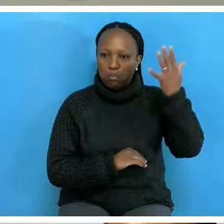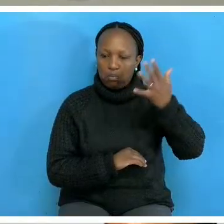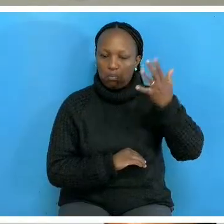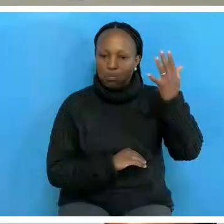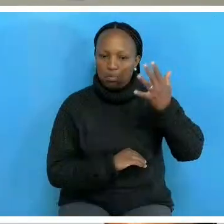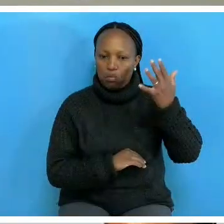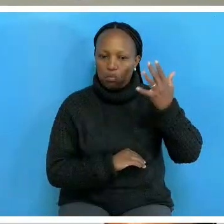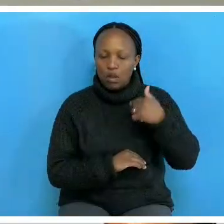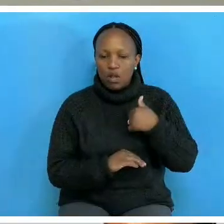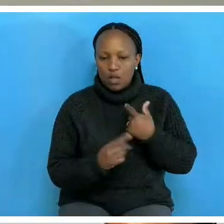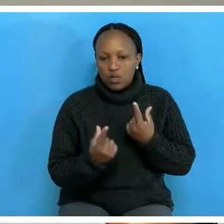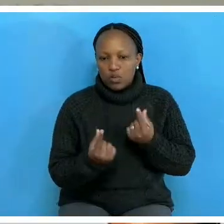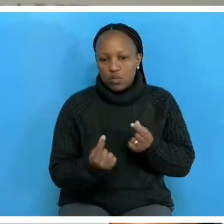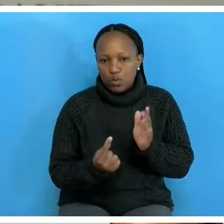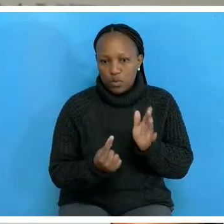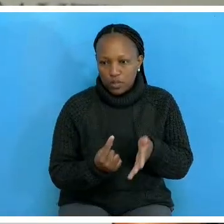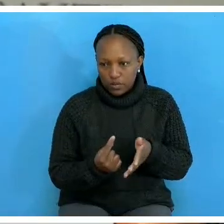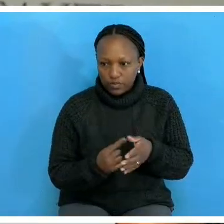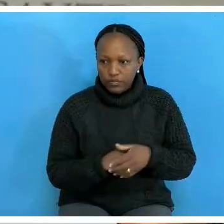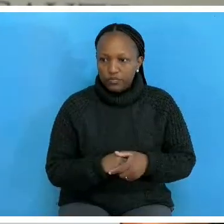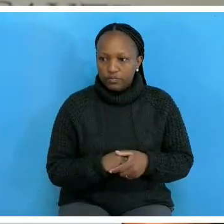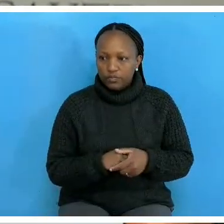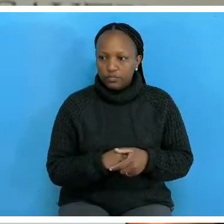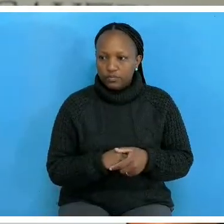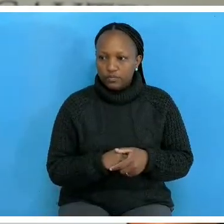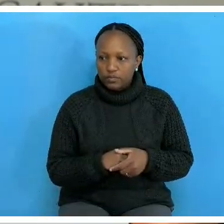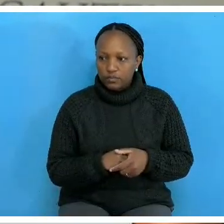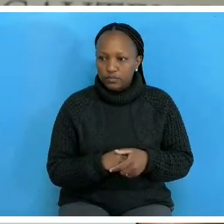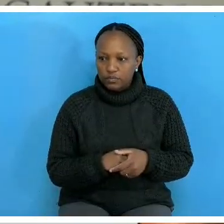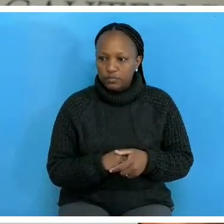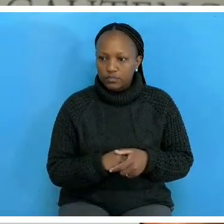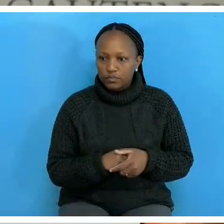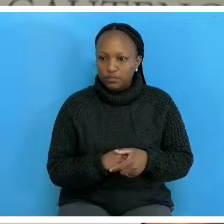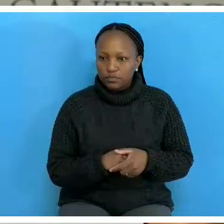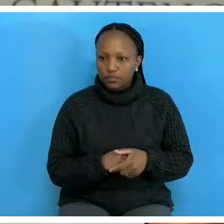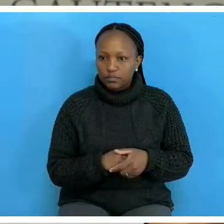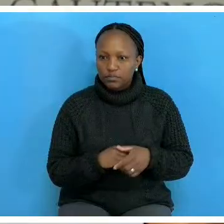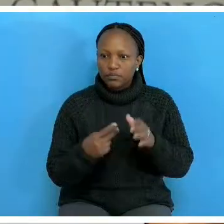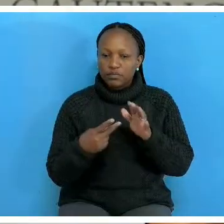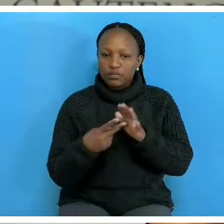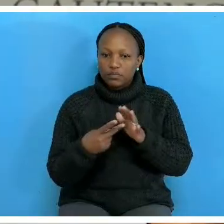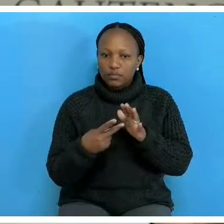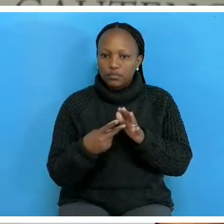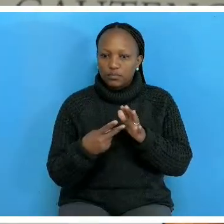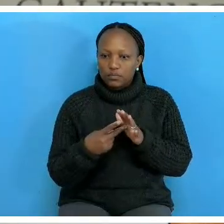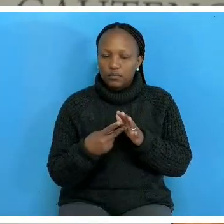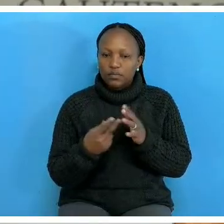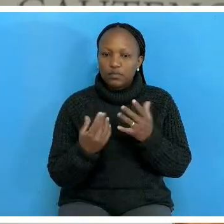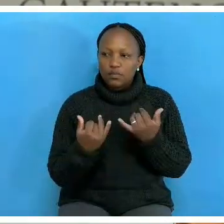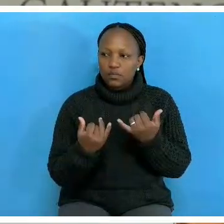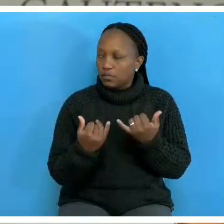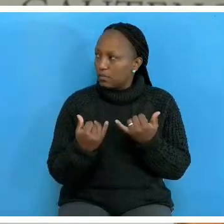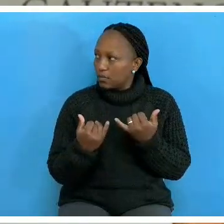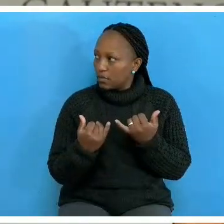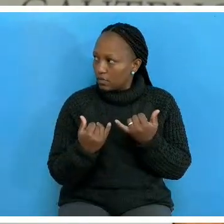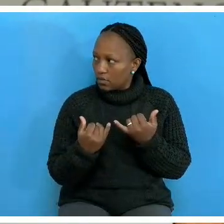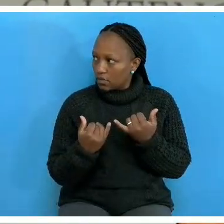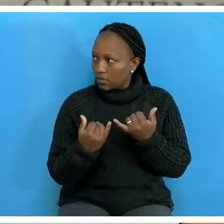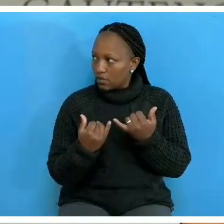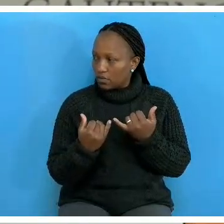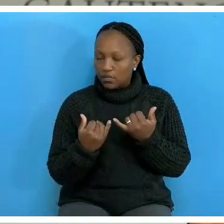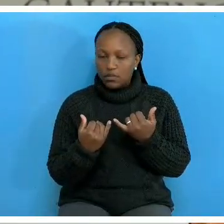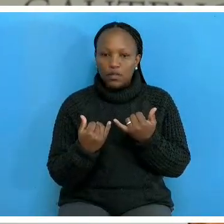we will do that. But I also want to suggest, ladies and gentlemen, that it works